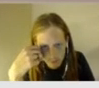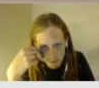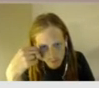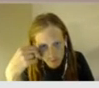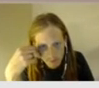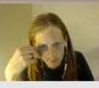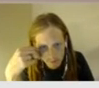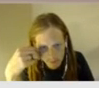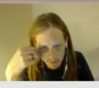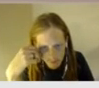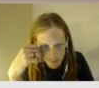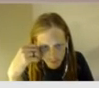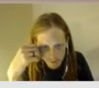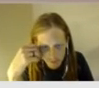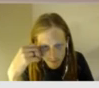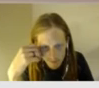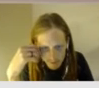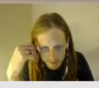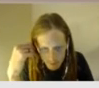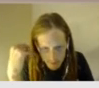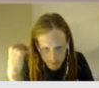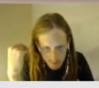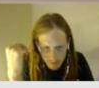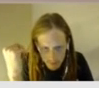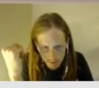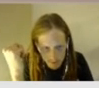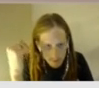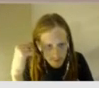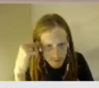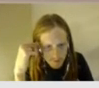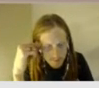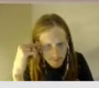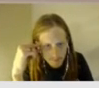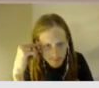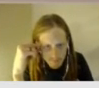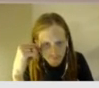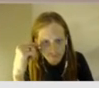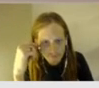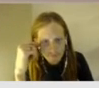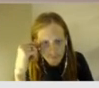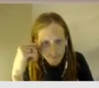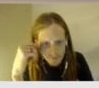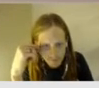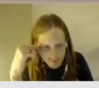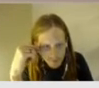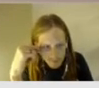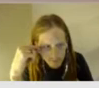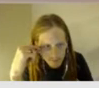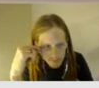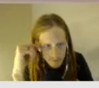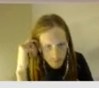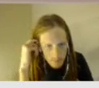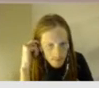speak much English, and I don't even know if it would have mattered because she was in such shock. I tried to help a couple times. She passed me back and forth,